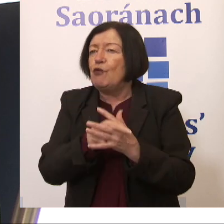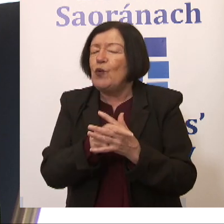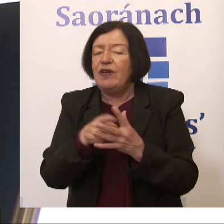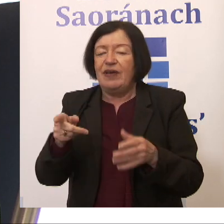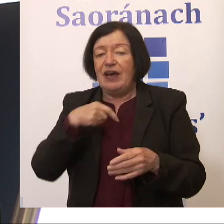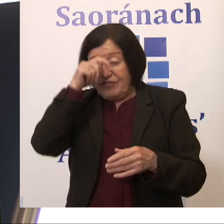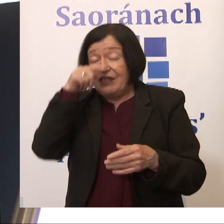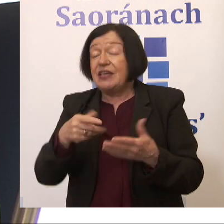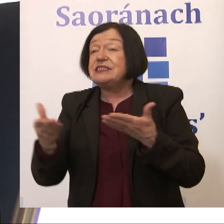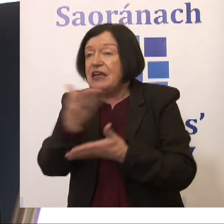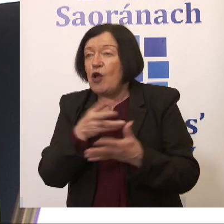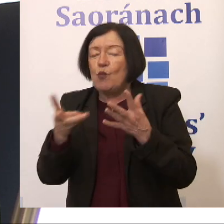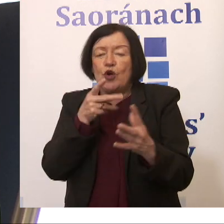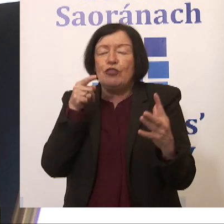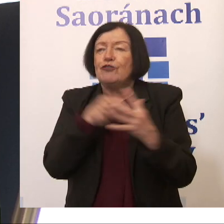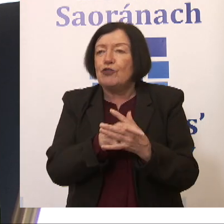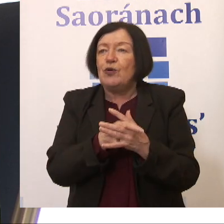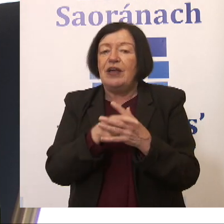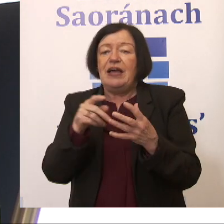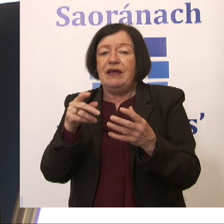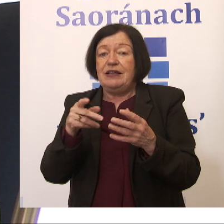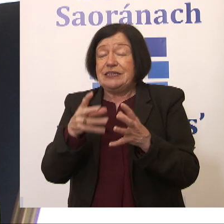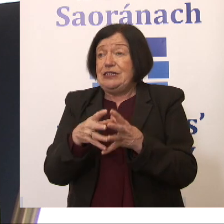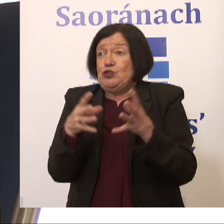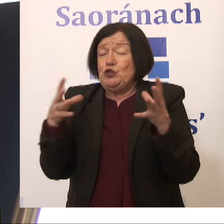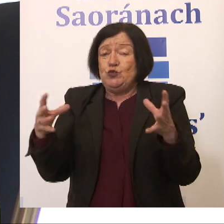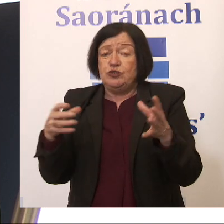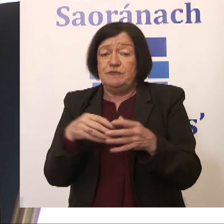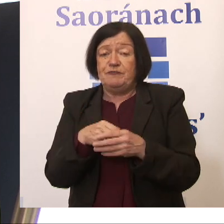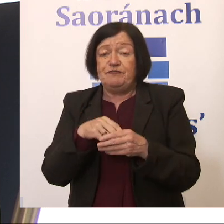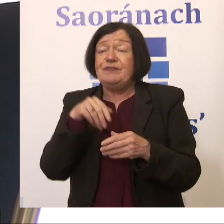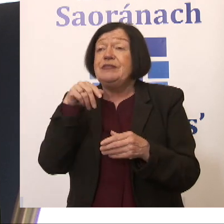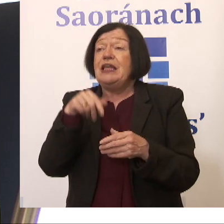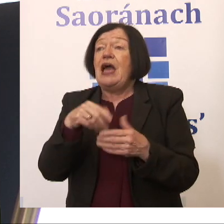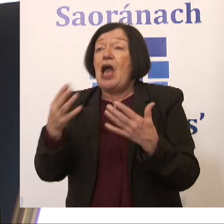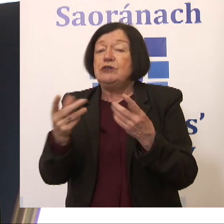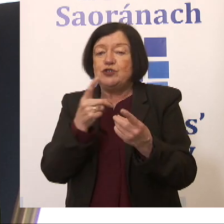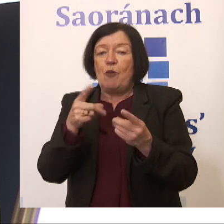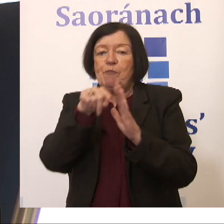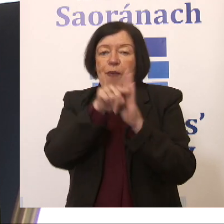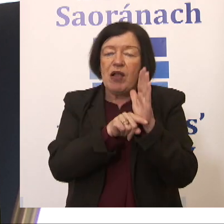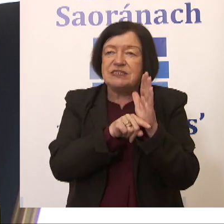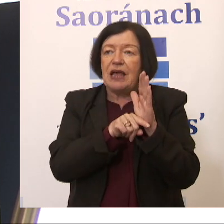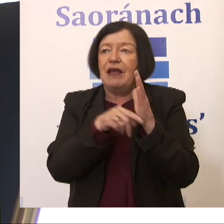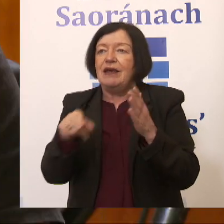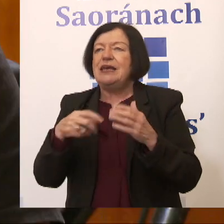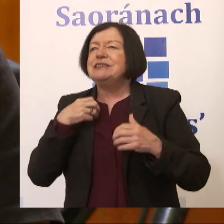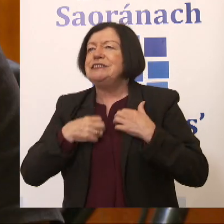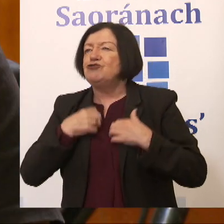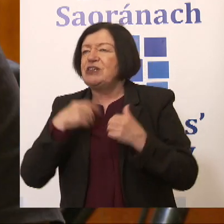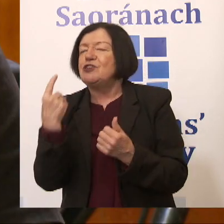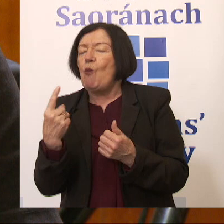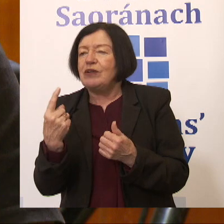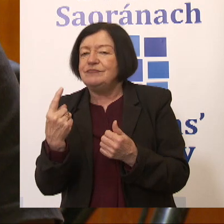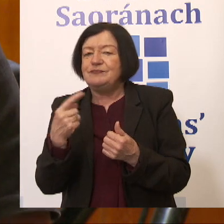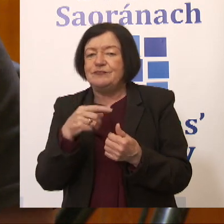it's that dialogue and working through and getting views. I mean, you know, this way of doing policy, I suppose, is an interesting one because,